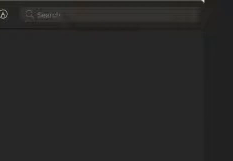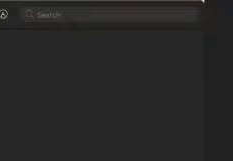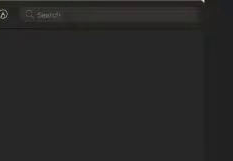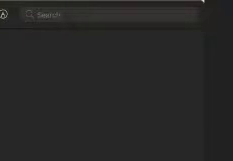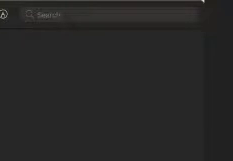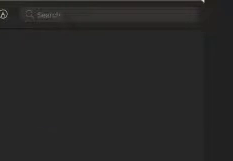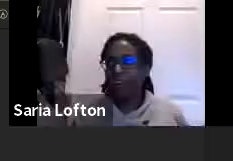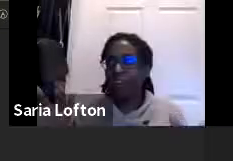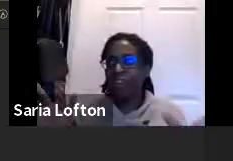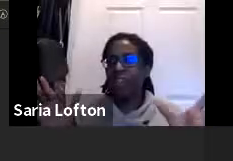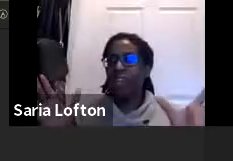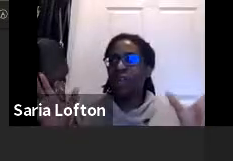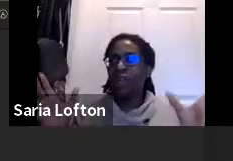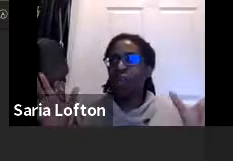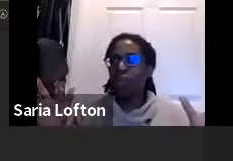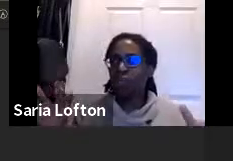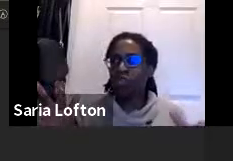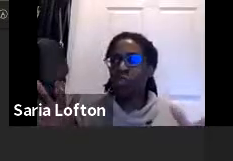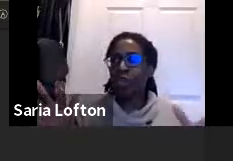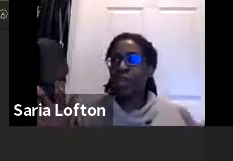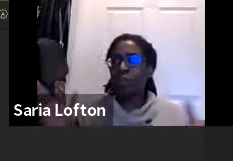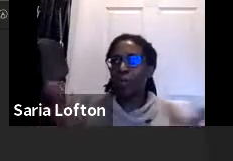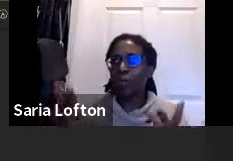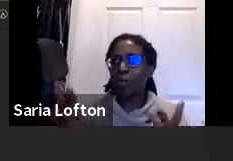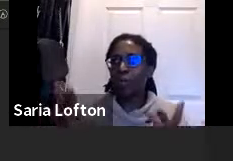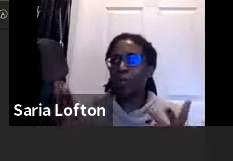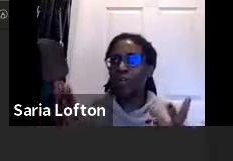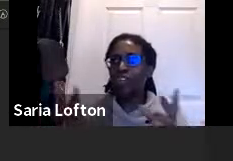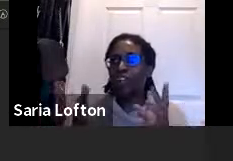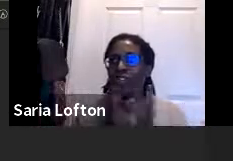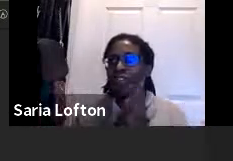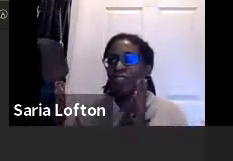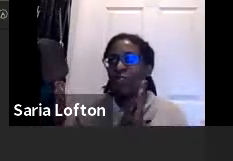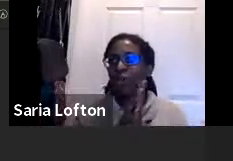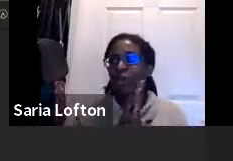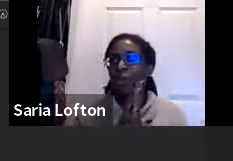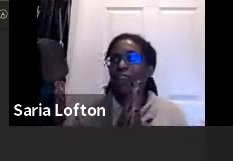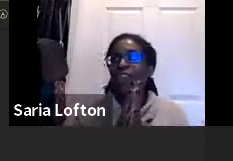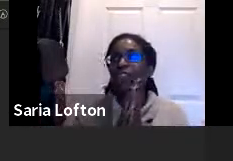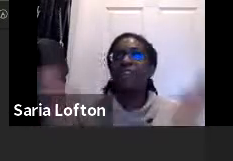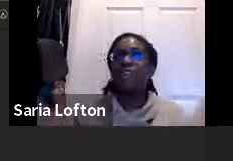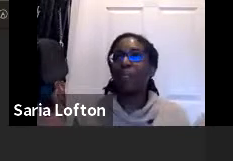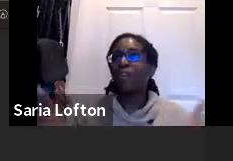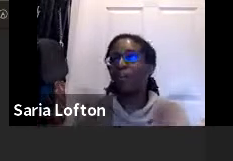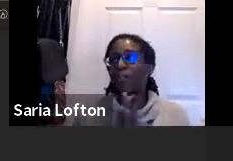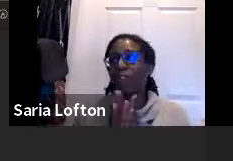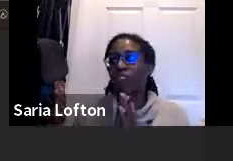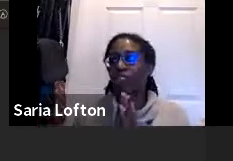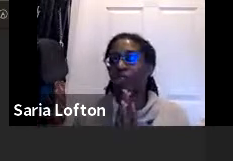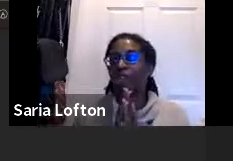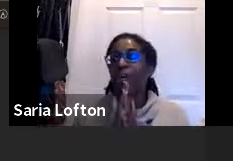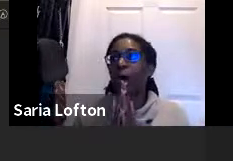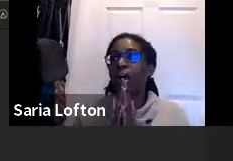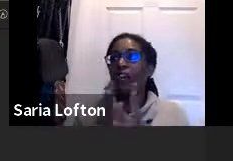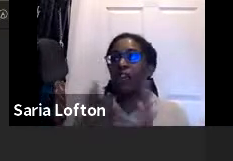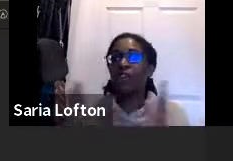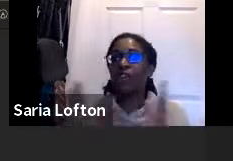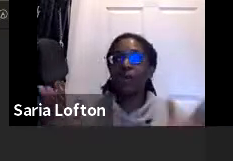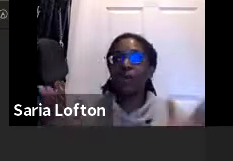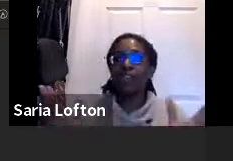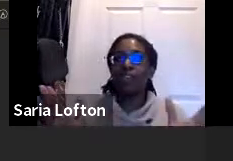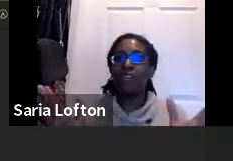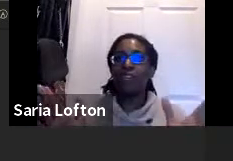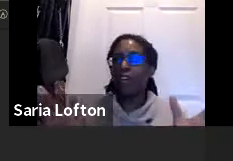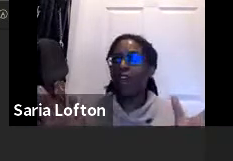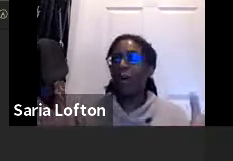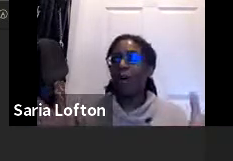this stuff and what we're doing and building those connections. I think, you know, there's unlimited potential. So I look forward